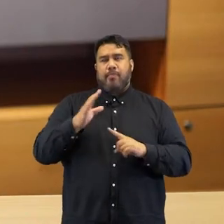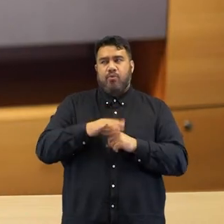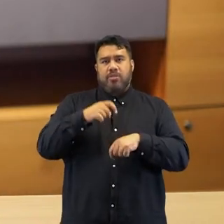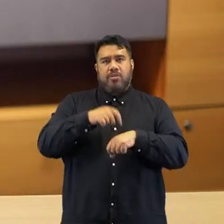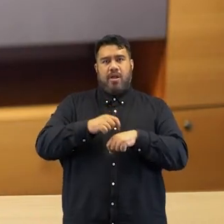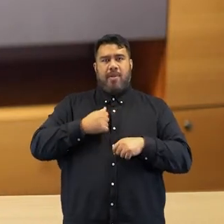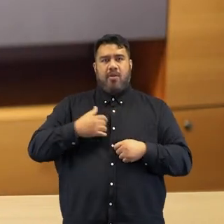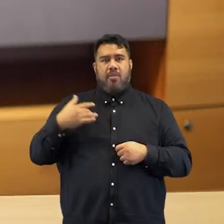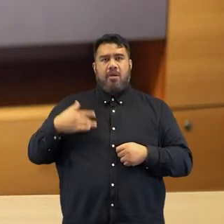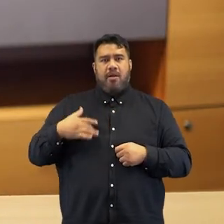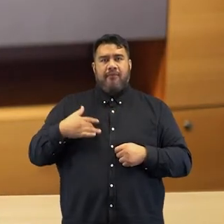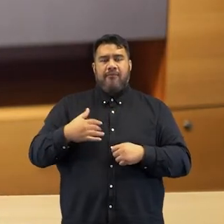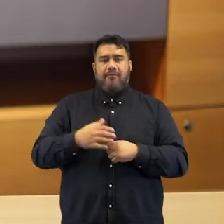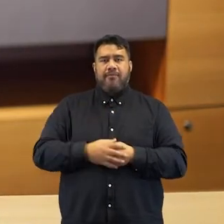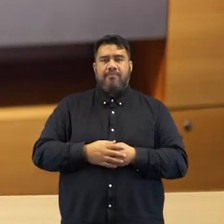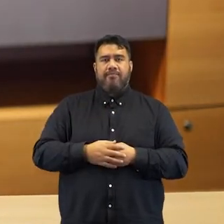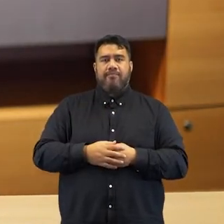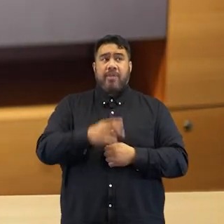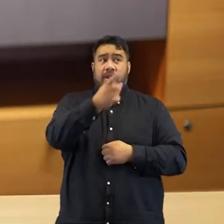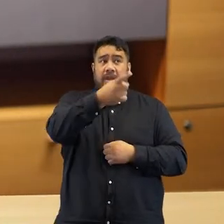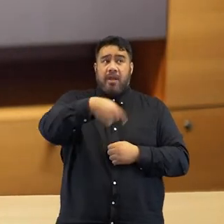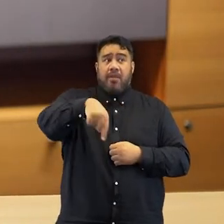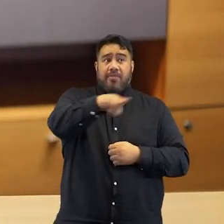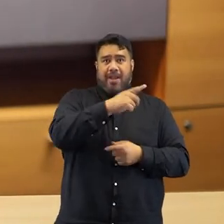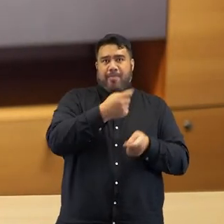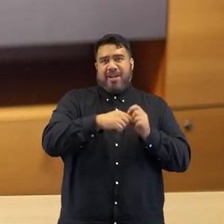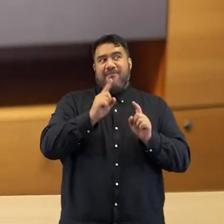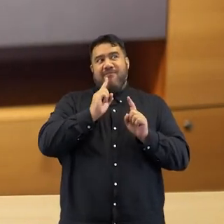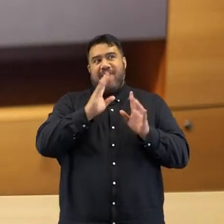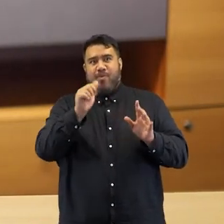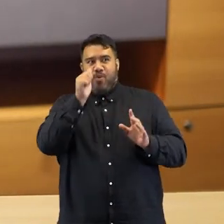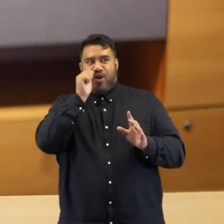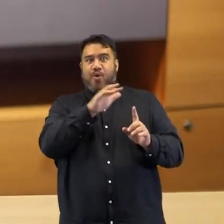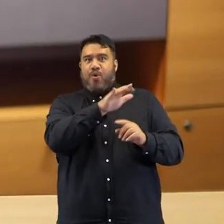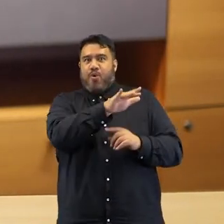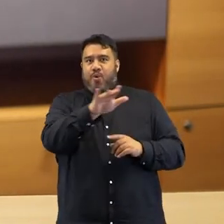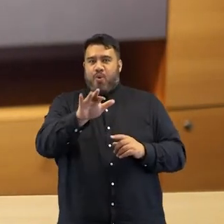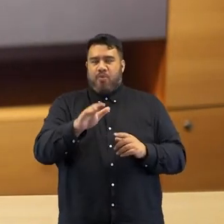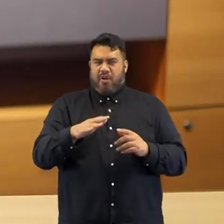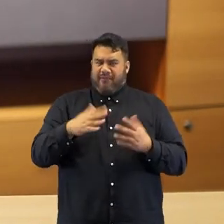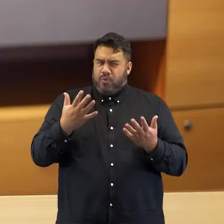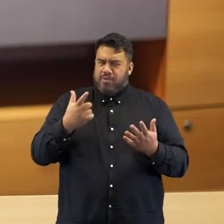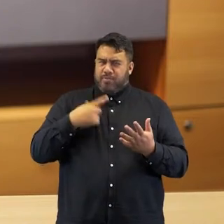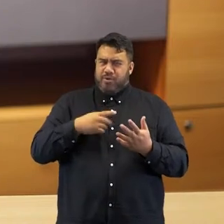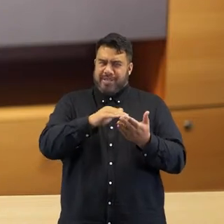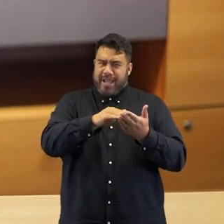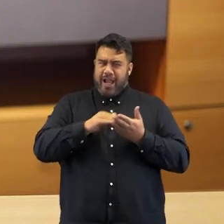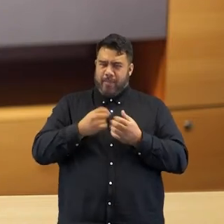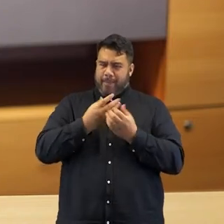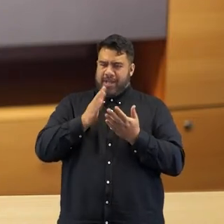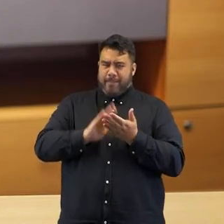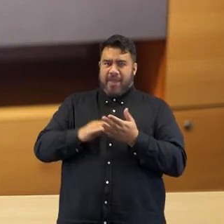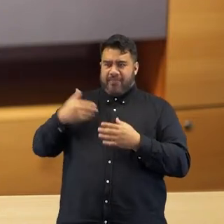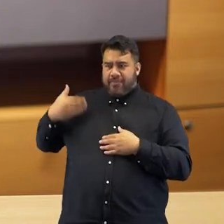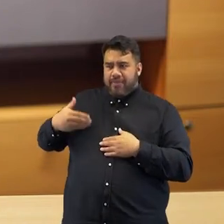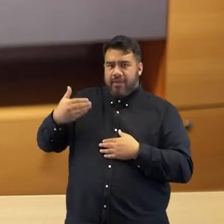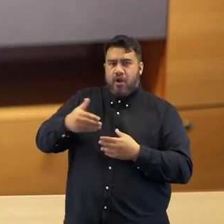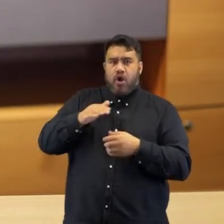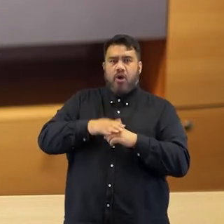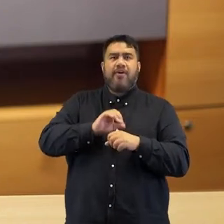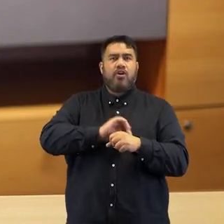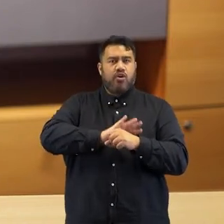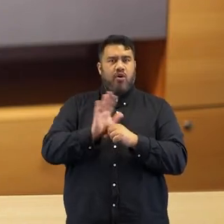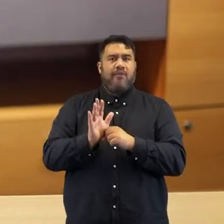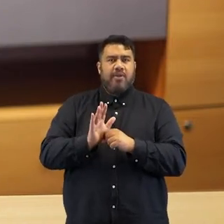crucial times. Our communicators have become household names, and rightly so, over recent months, helping our nation comprehend the challenge